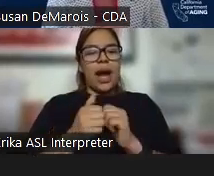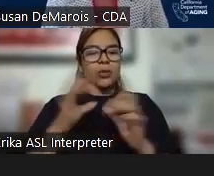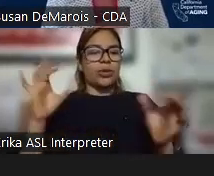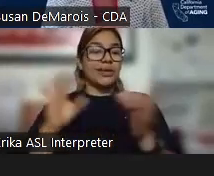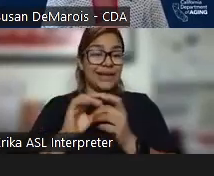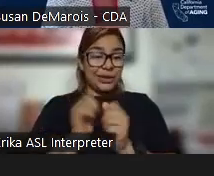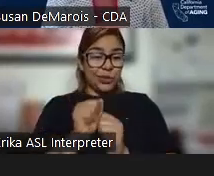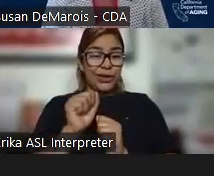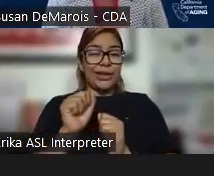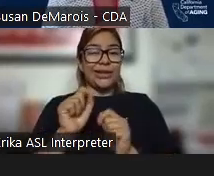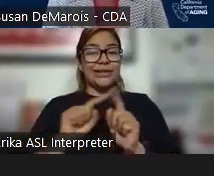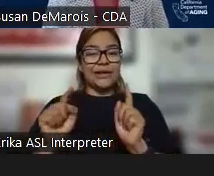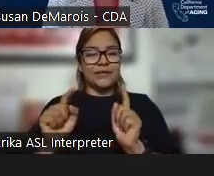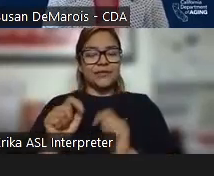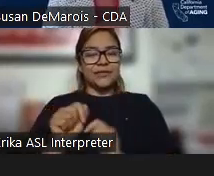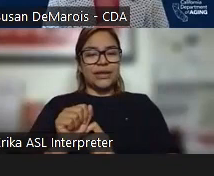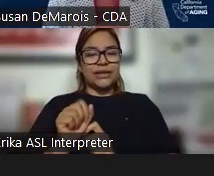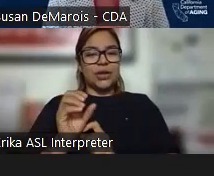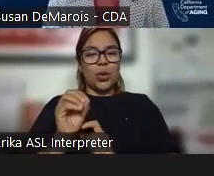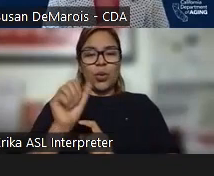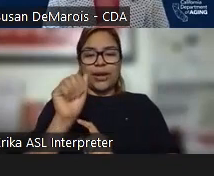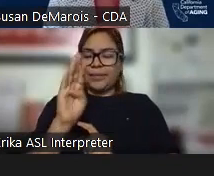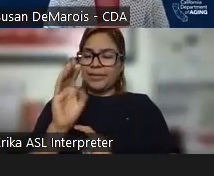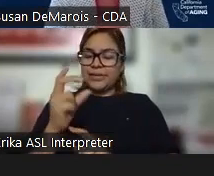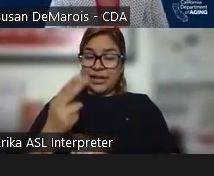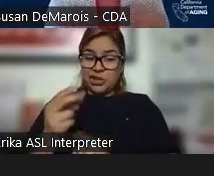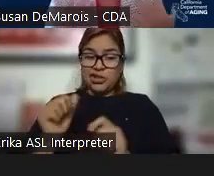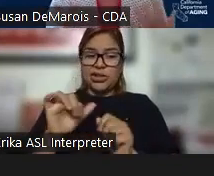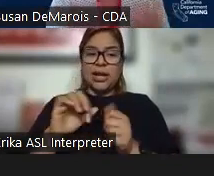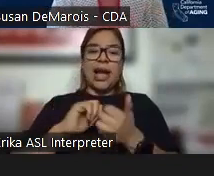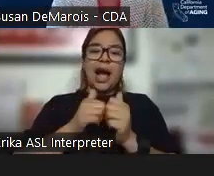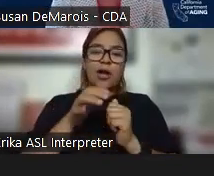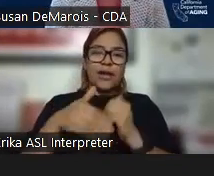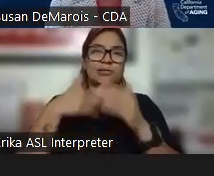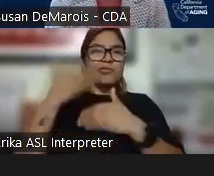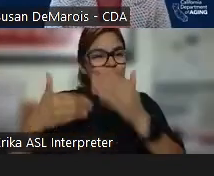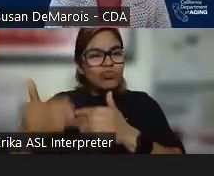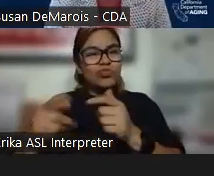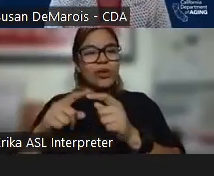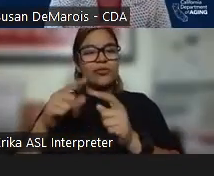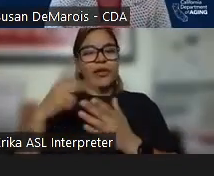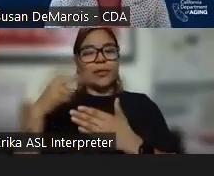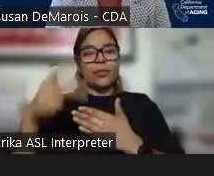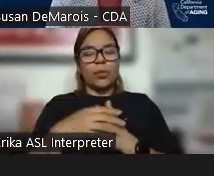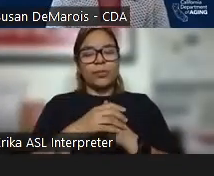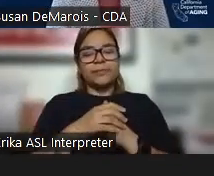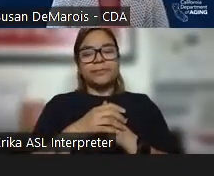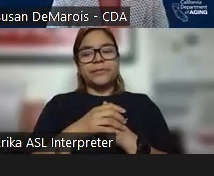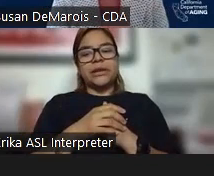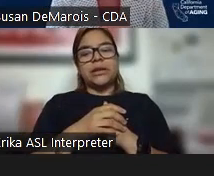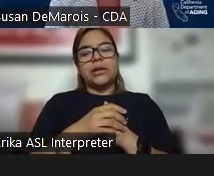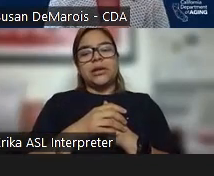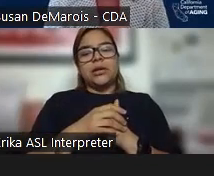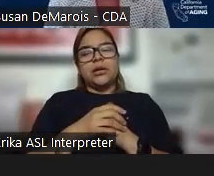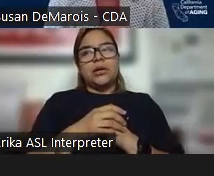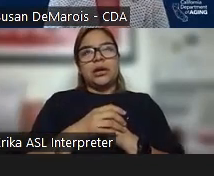Connections. I mentioned already, the culmination of so many people on this call and others'